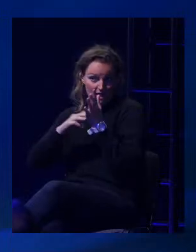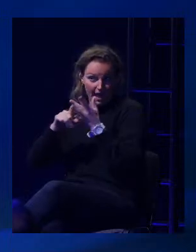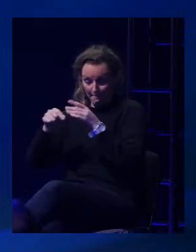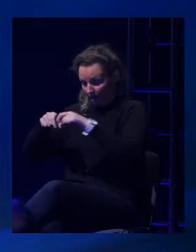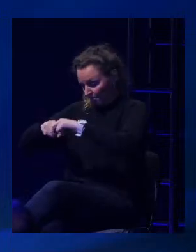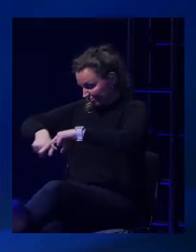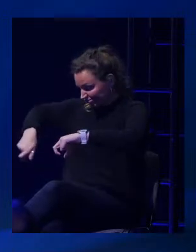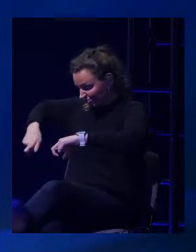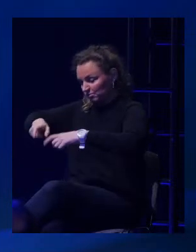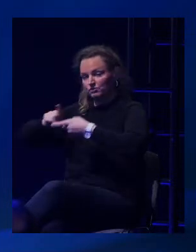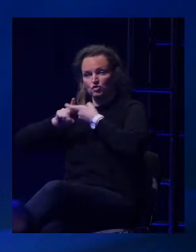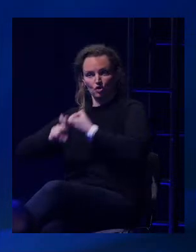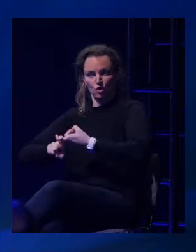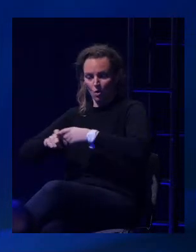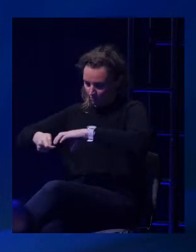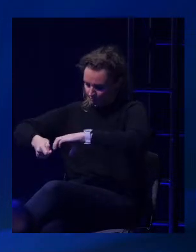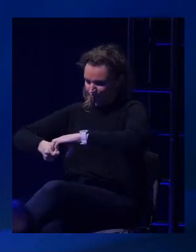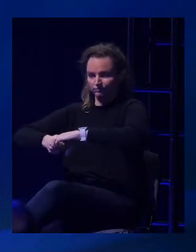monitor.